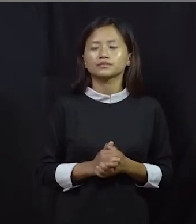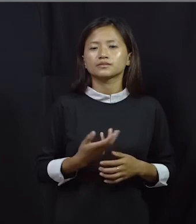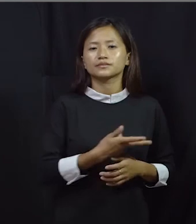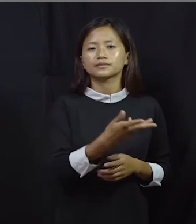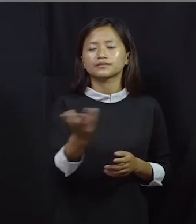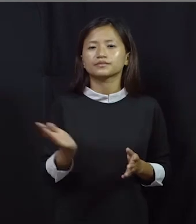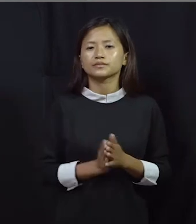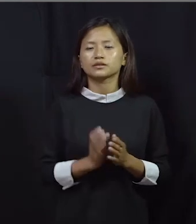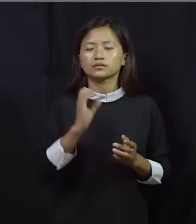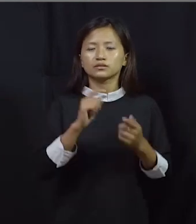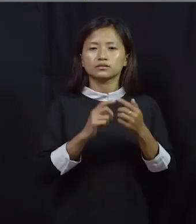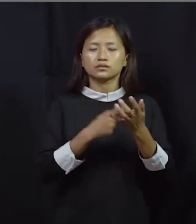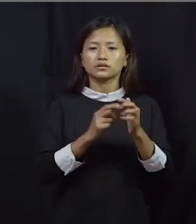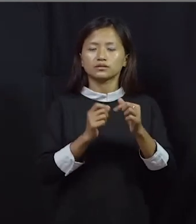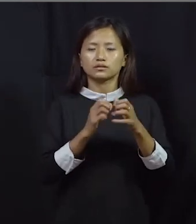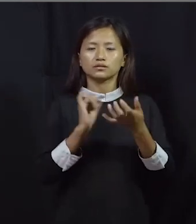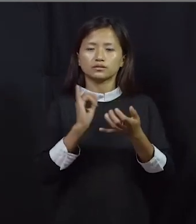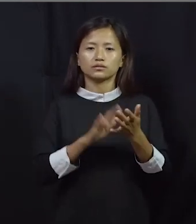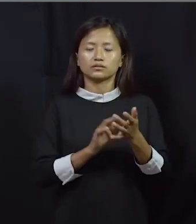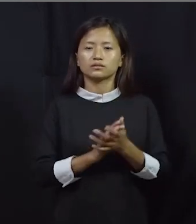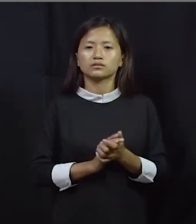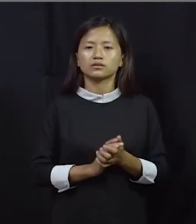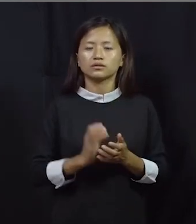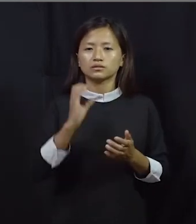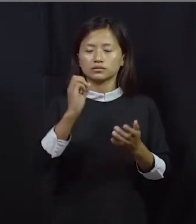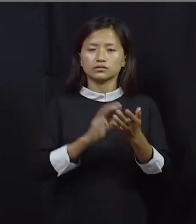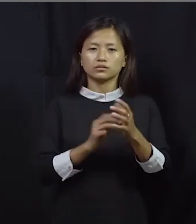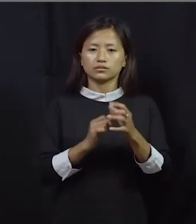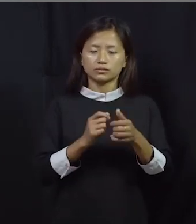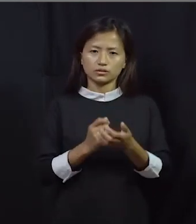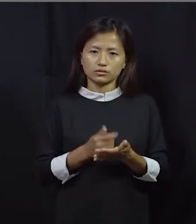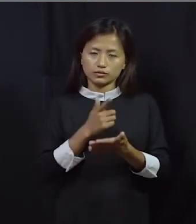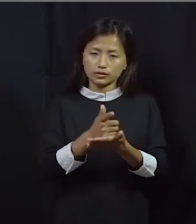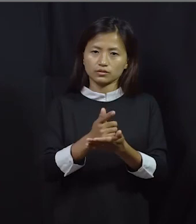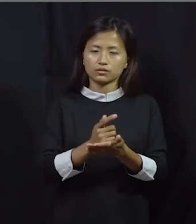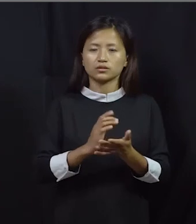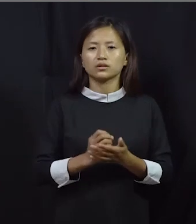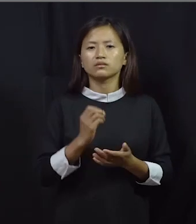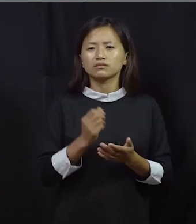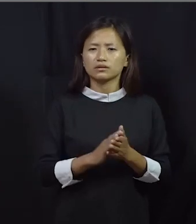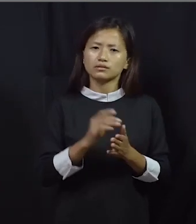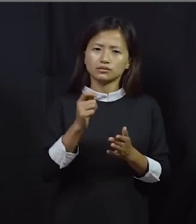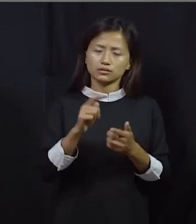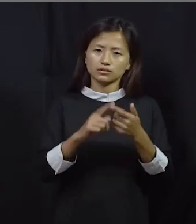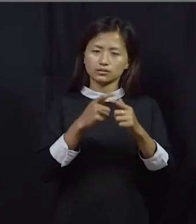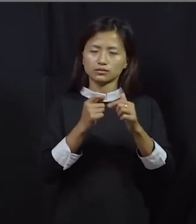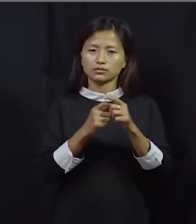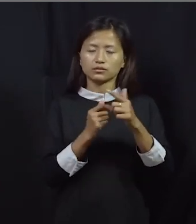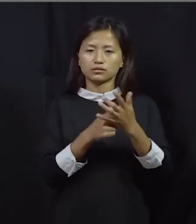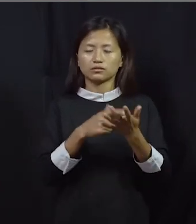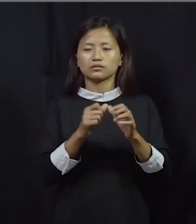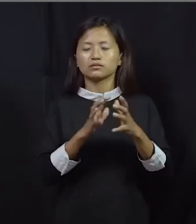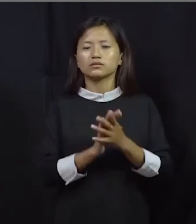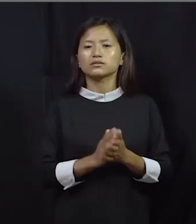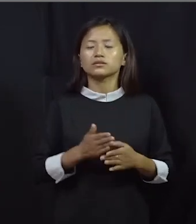there is, in certain cases, there are omission of salaries, commission, and then there are also omissions